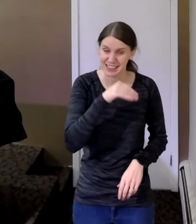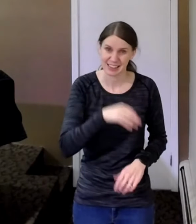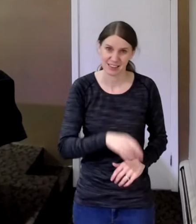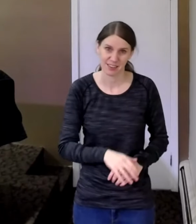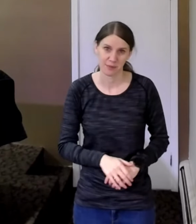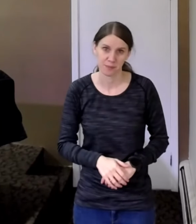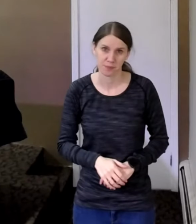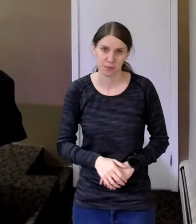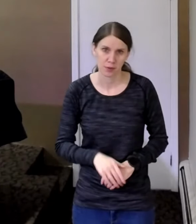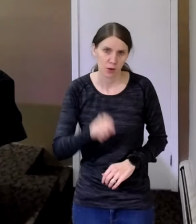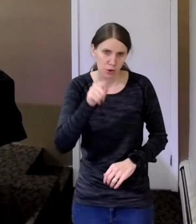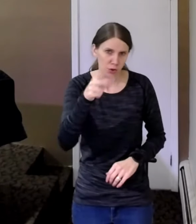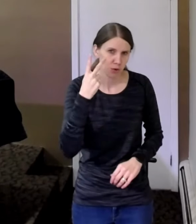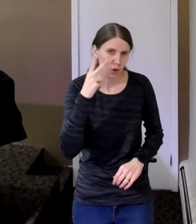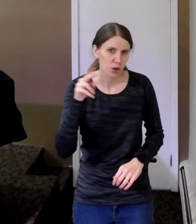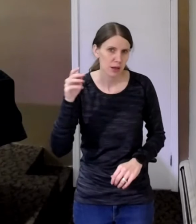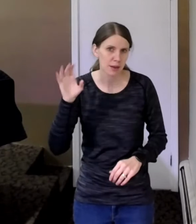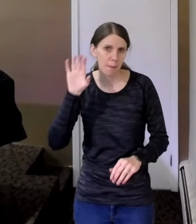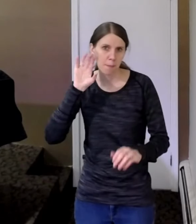But when you look in the mirror,